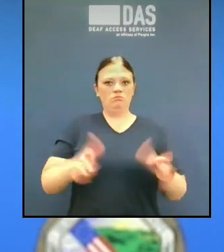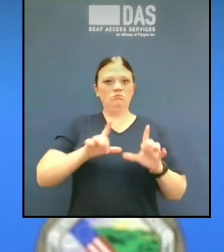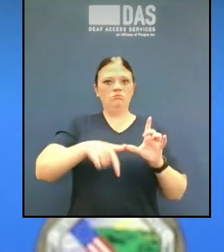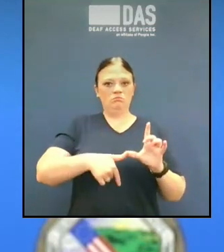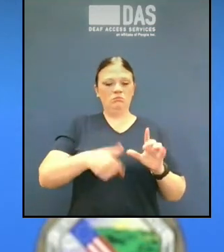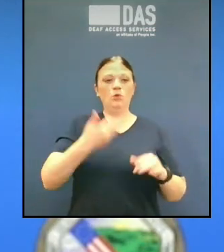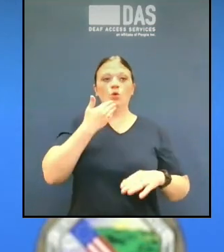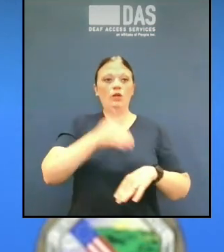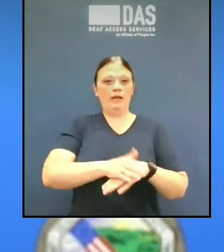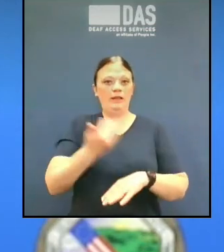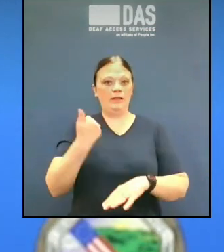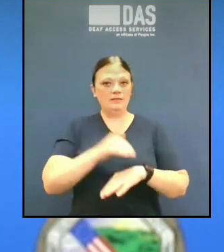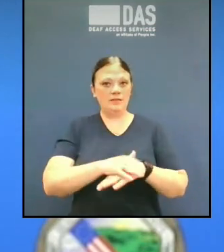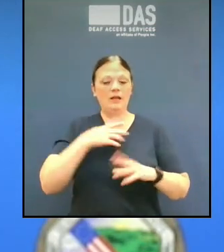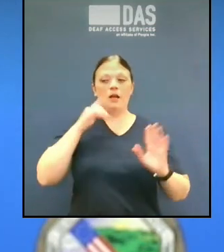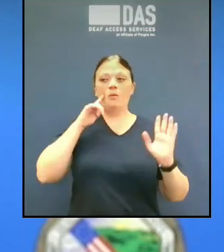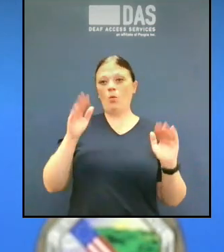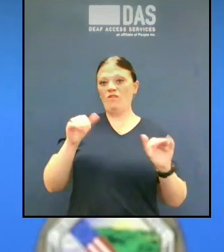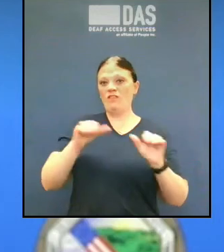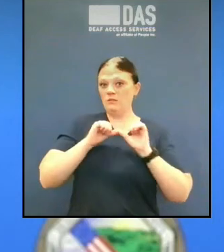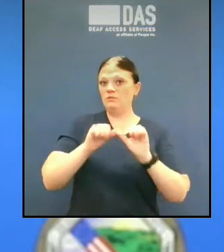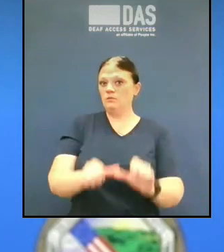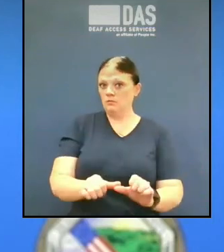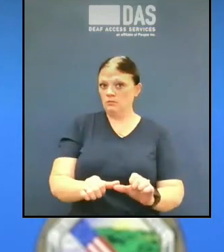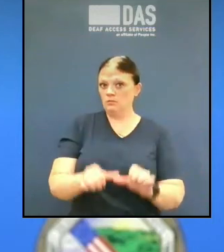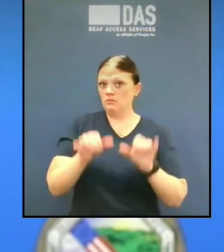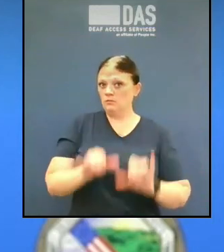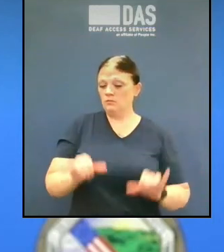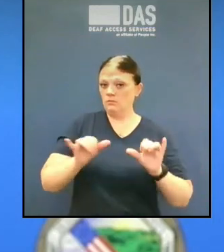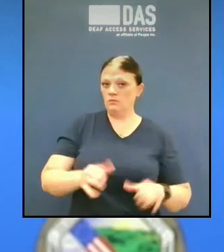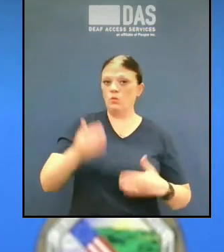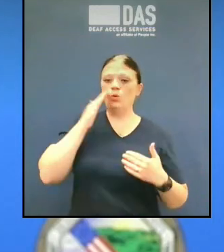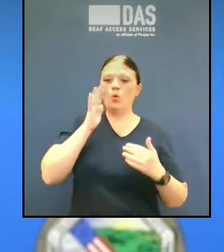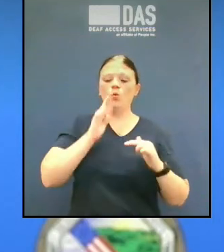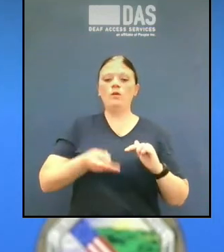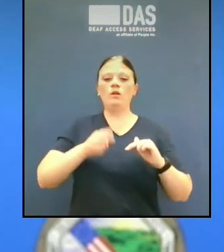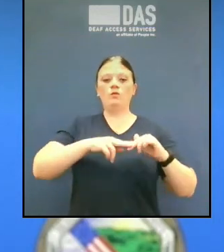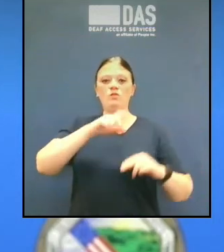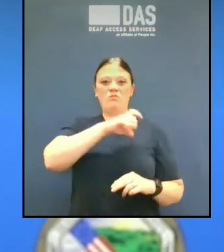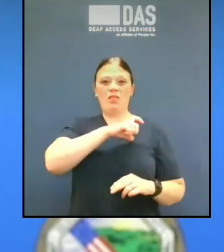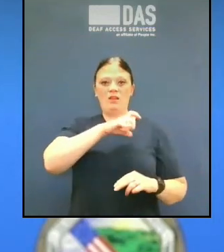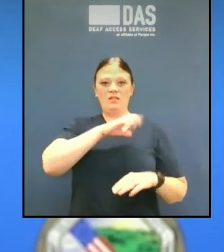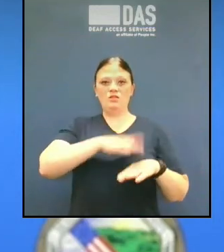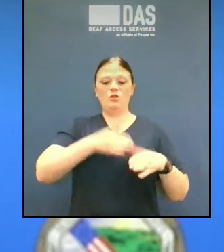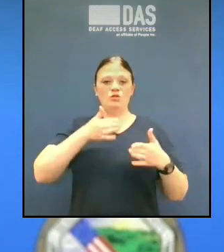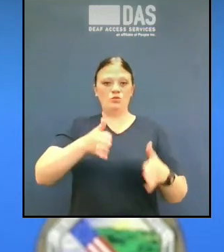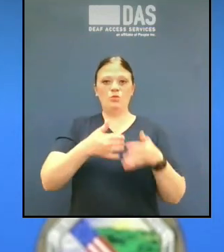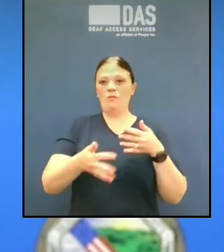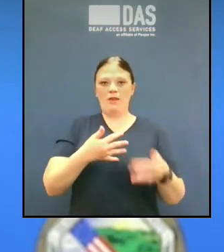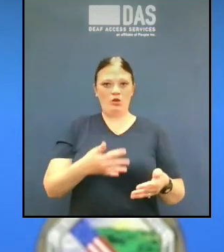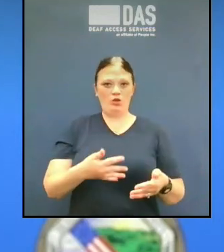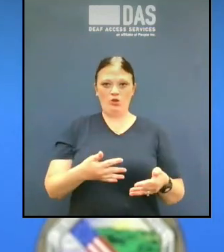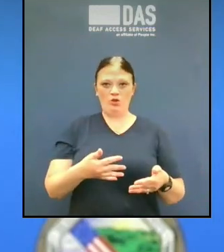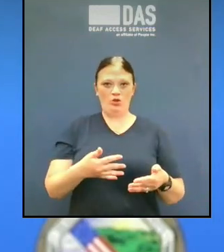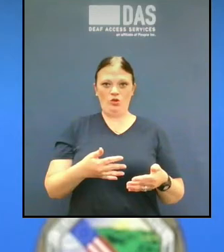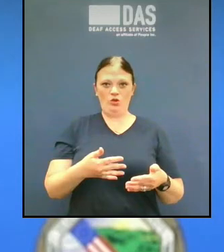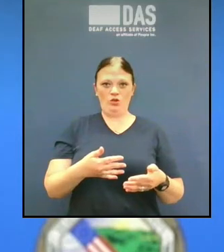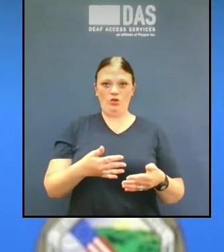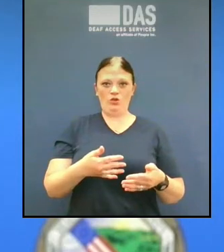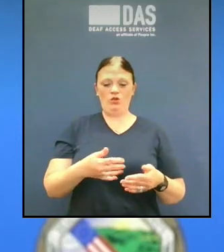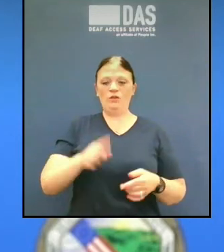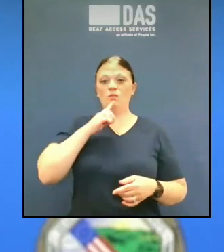good night last night. I'm hopeful that that continues. We know there'll be an increased police presence on the streets no matter what. And there is